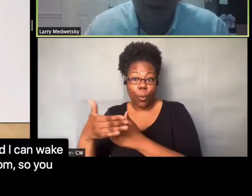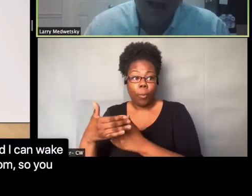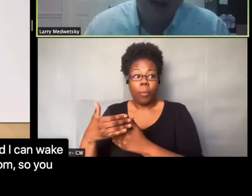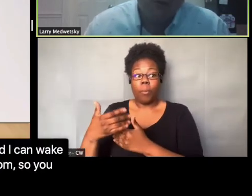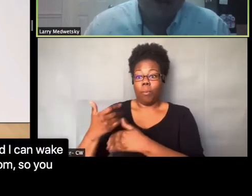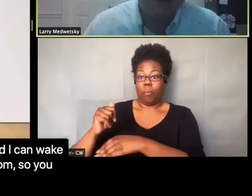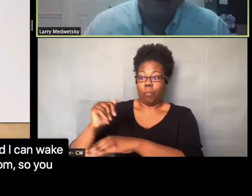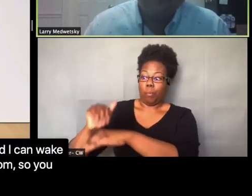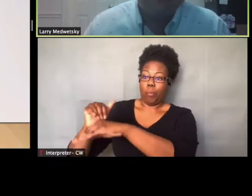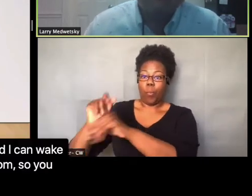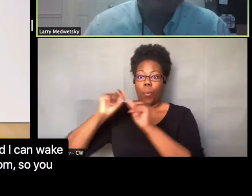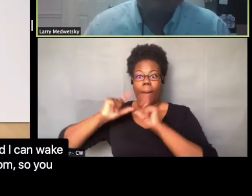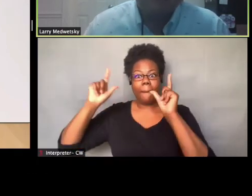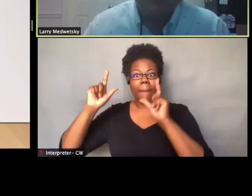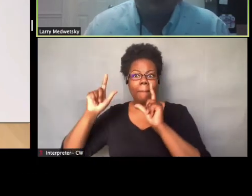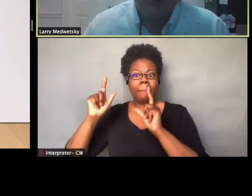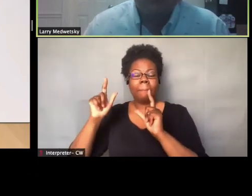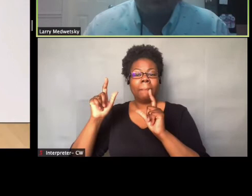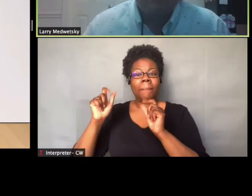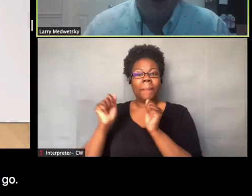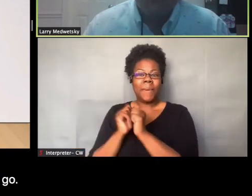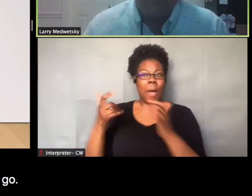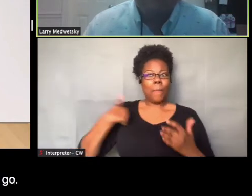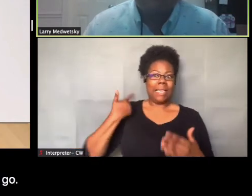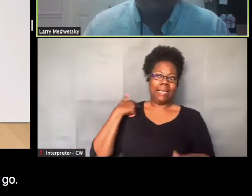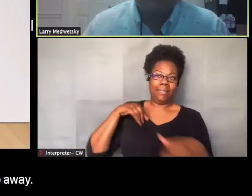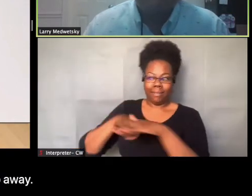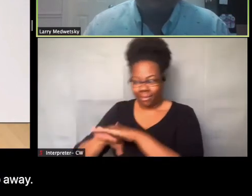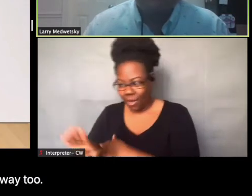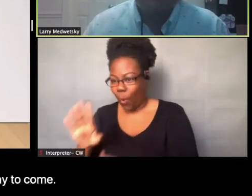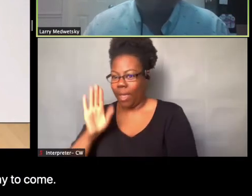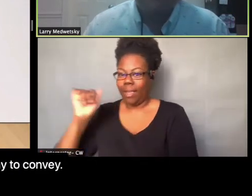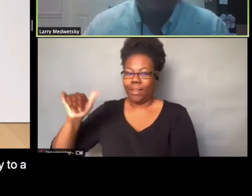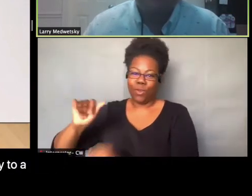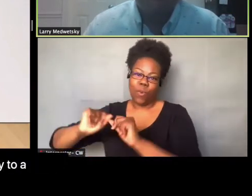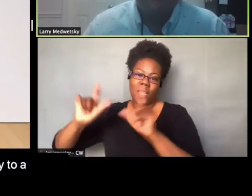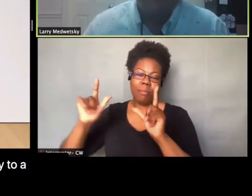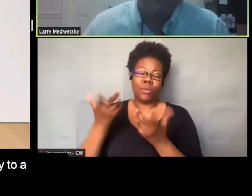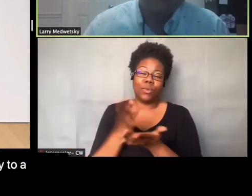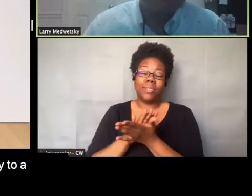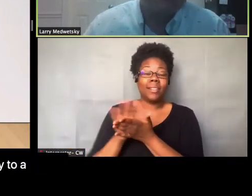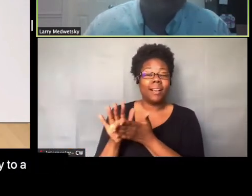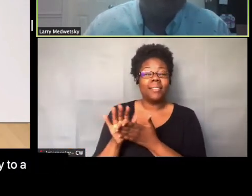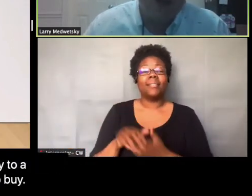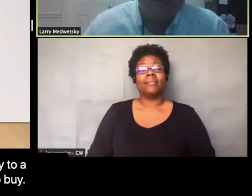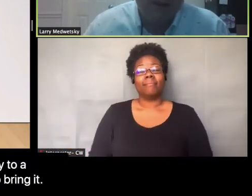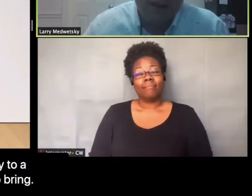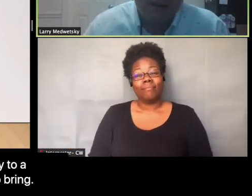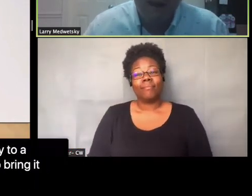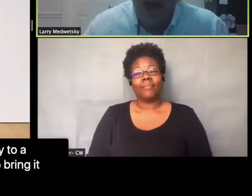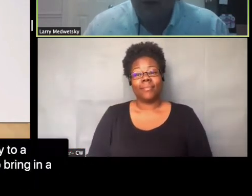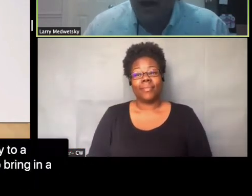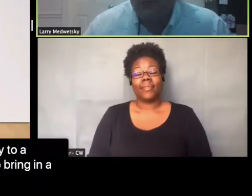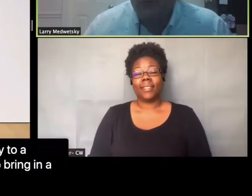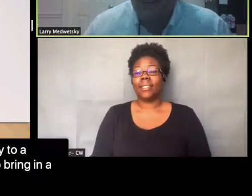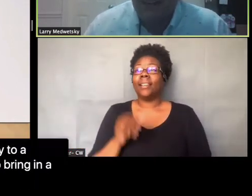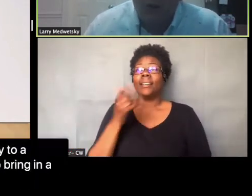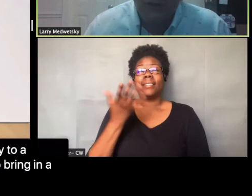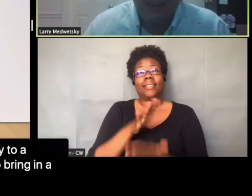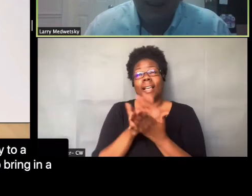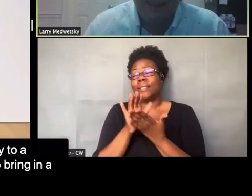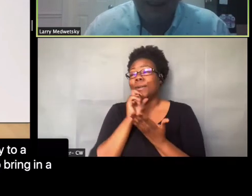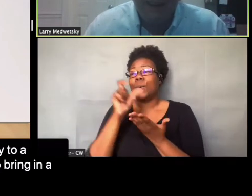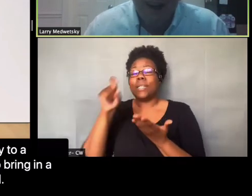remote. And what I love about this is I can go away to a convention or a vacation. I don't have to bring an alarm clock. I don't have to rely